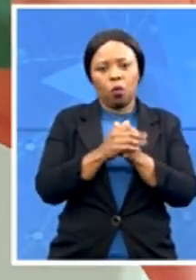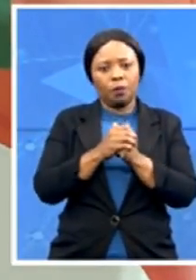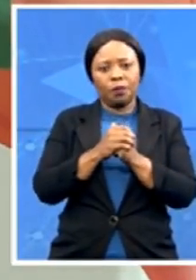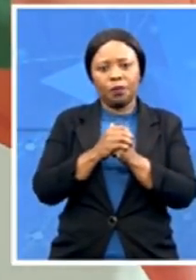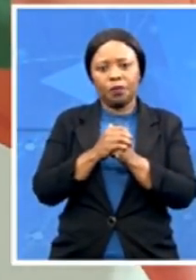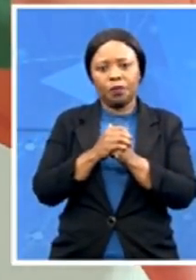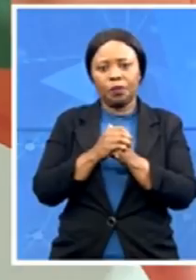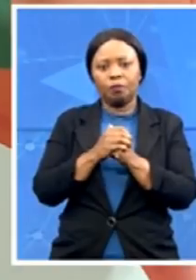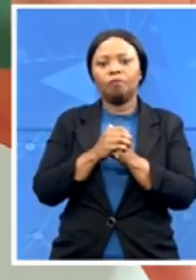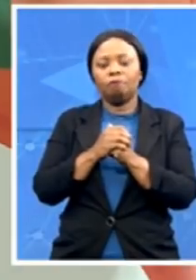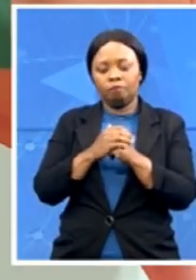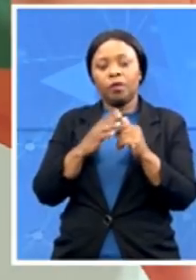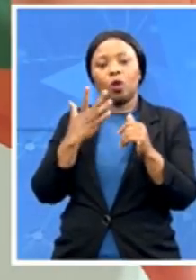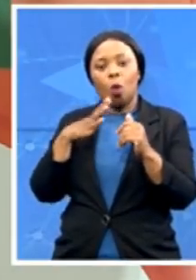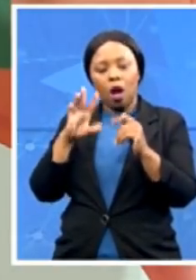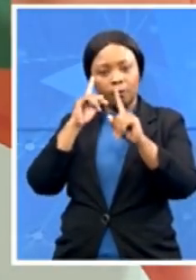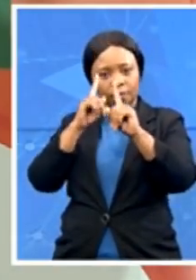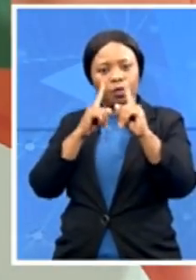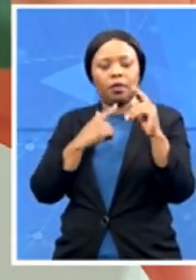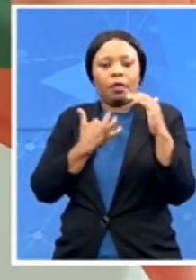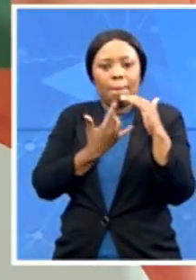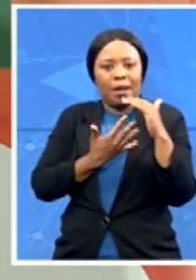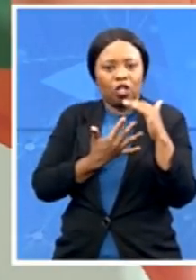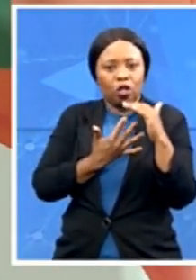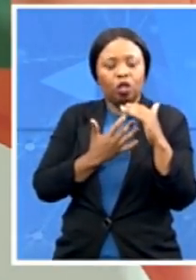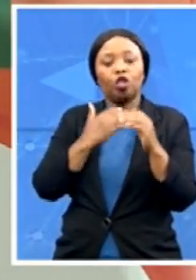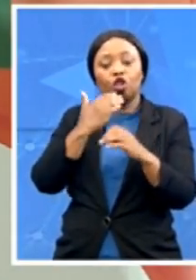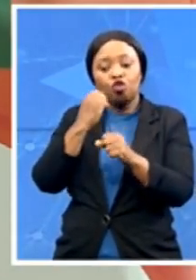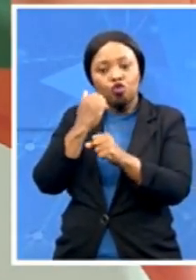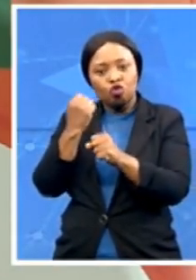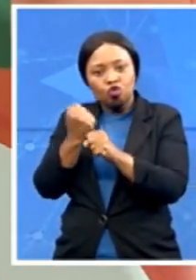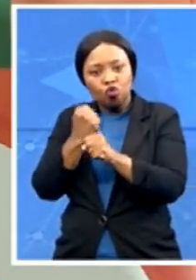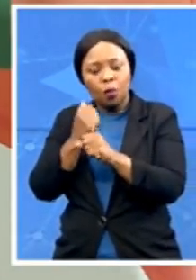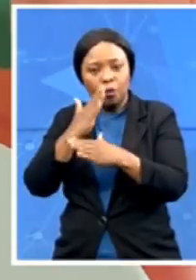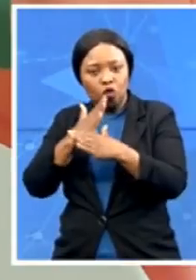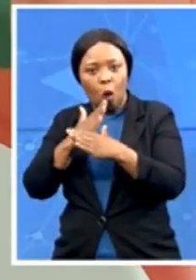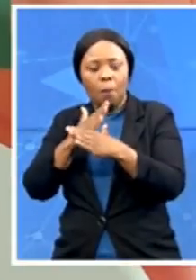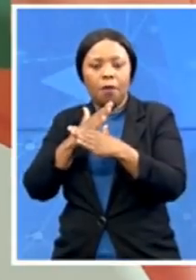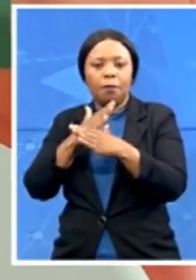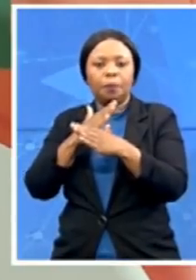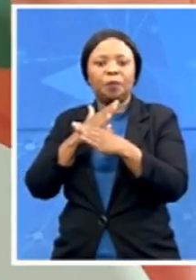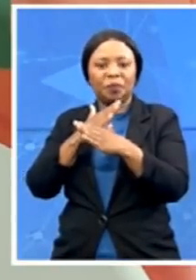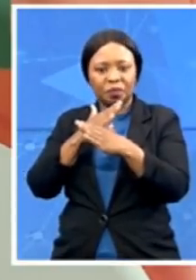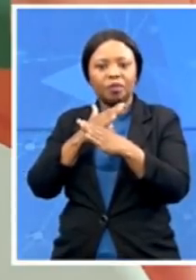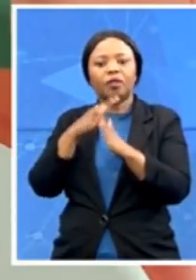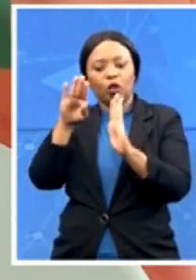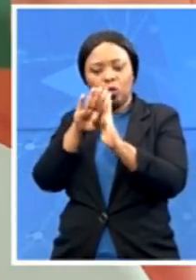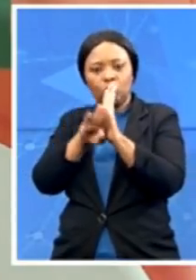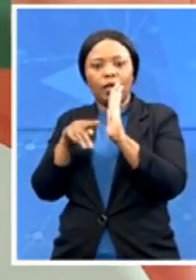establishing job-creating programs that will deal with environmental issues such as soil